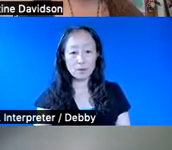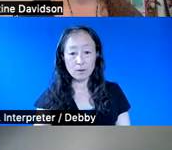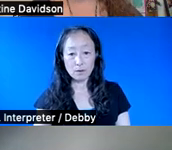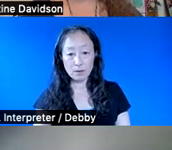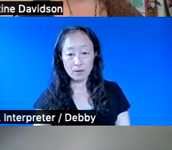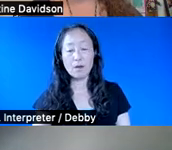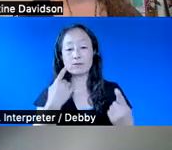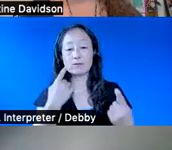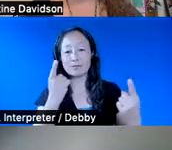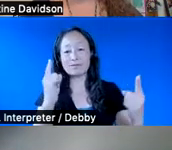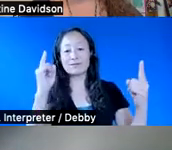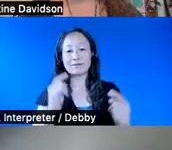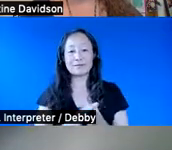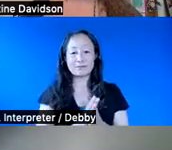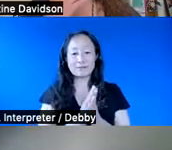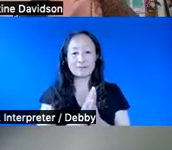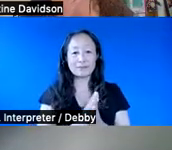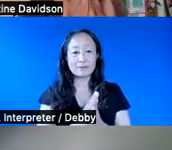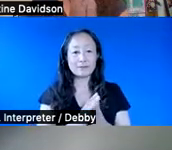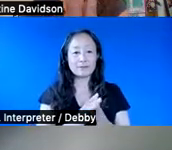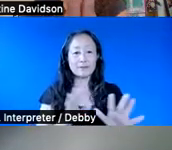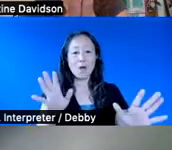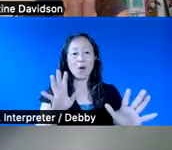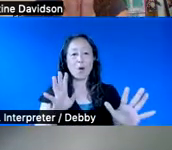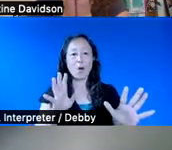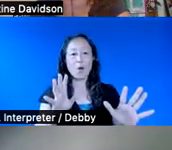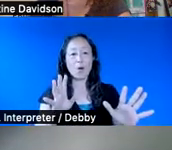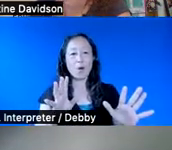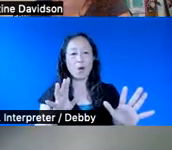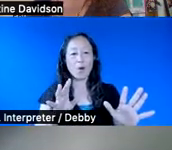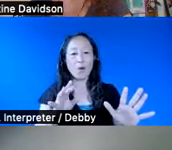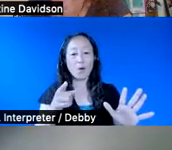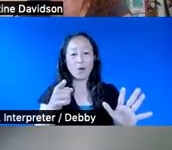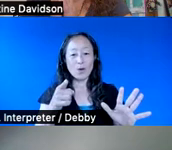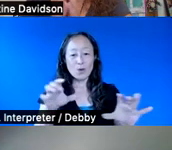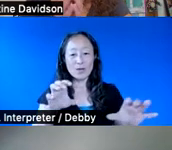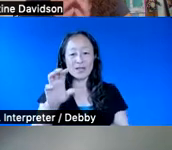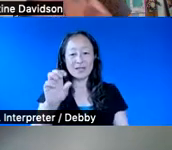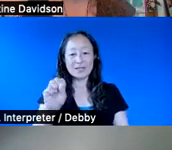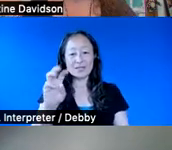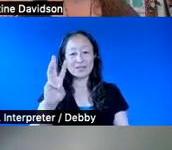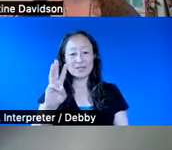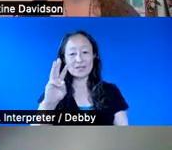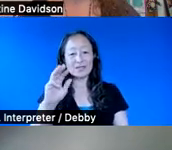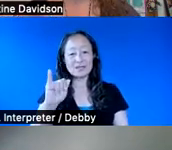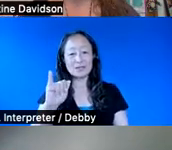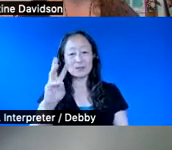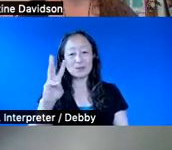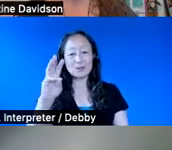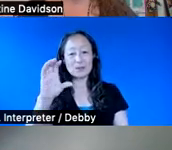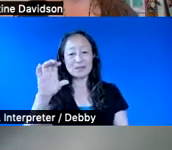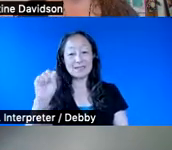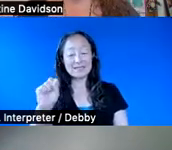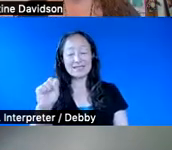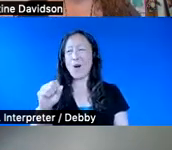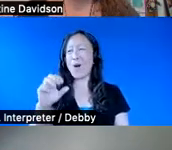There we go. Oh, you did switch. Oh, Marianne, I wanted to do that so bad, but it conflicted with a bunch of stuff I had.